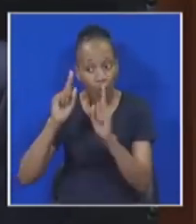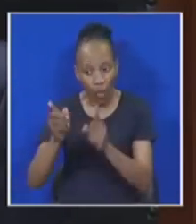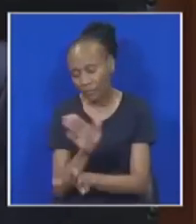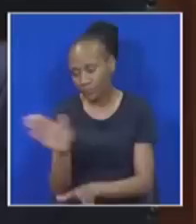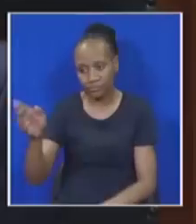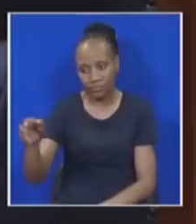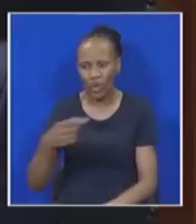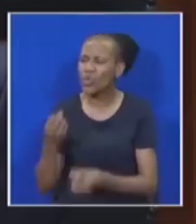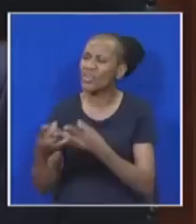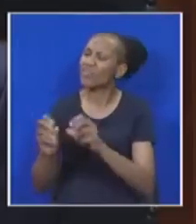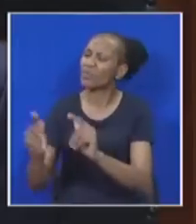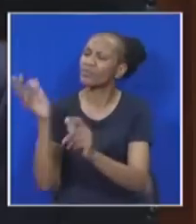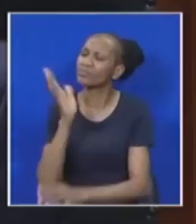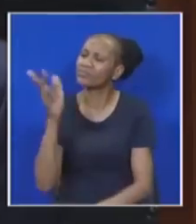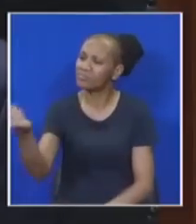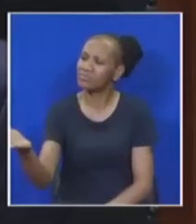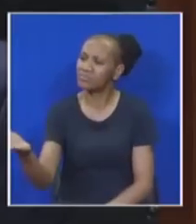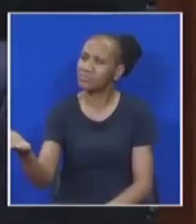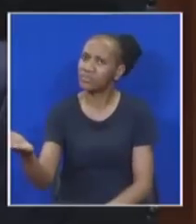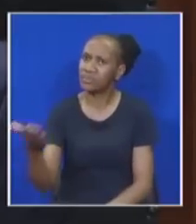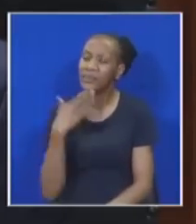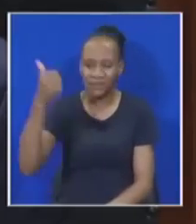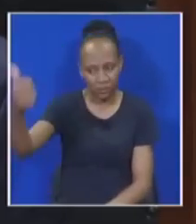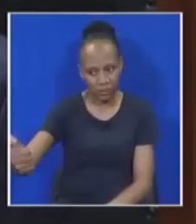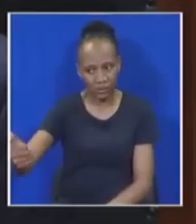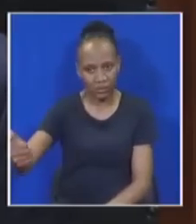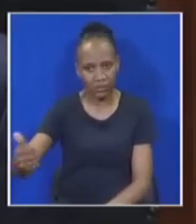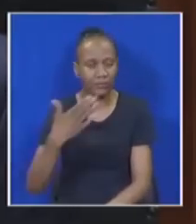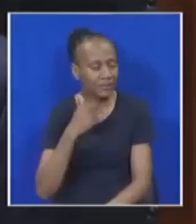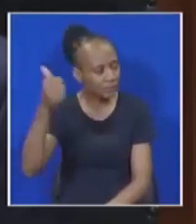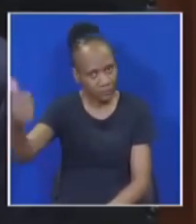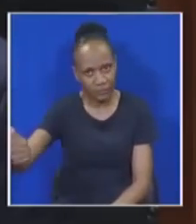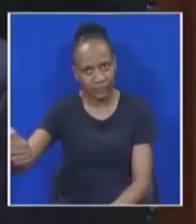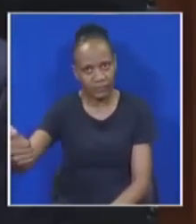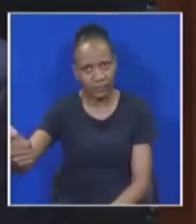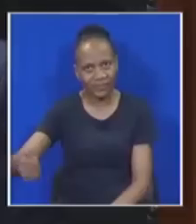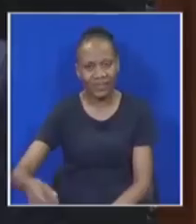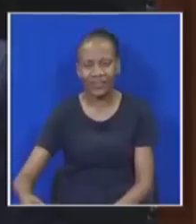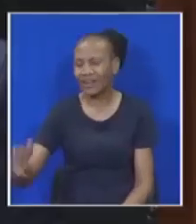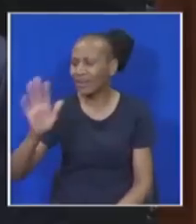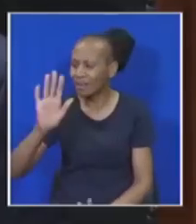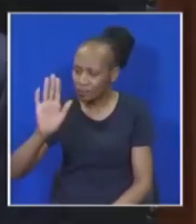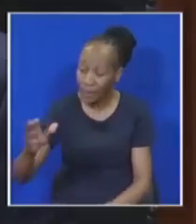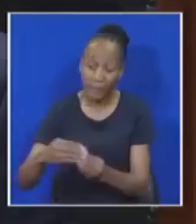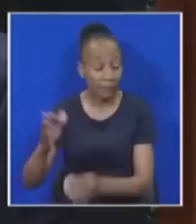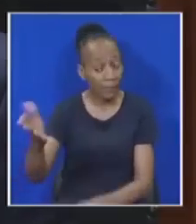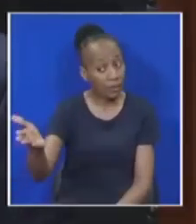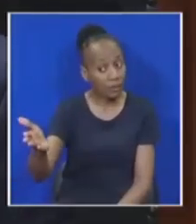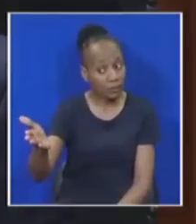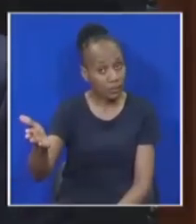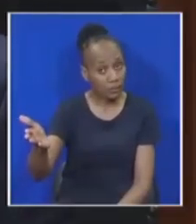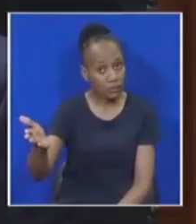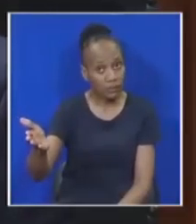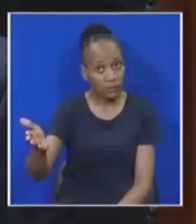Nobody allowed you to speak in the first place. So take your seat. No, take your seat. Whether you are rising or not, Honourable Member, I